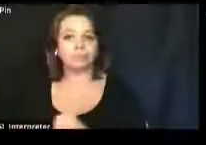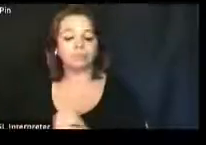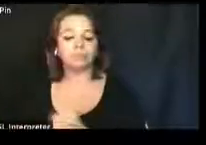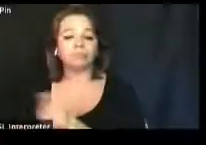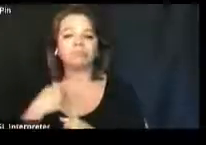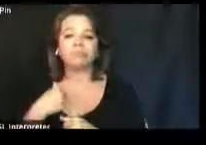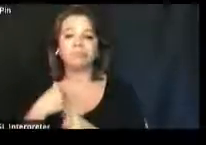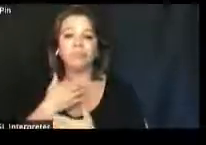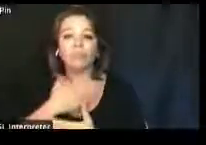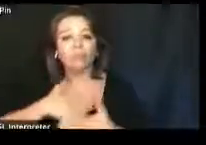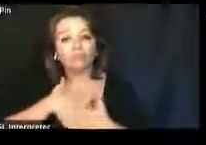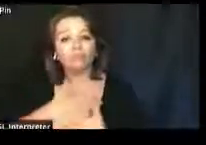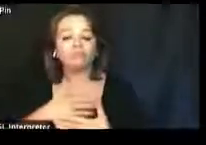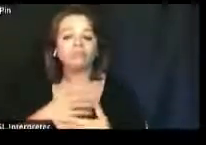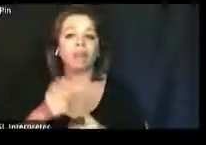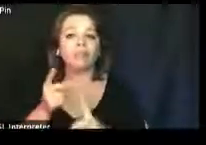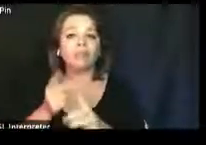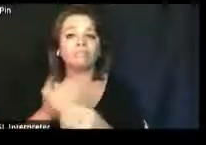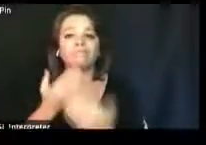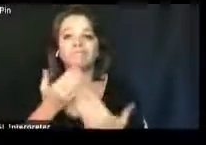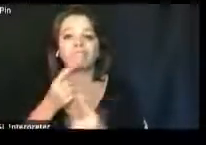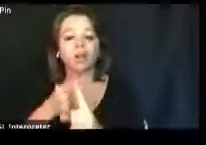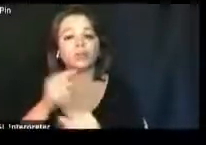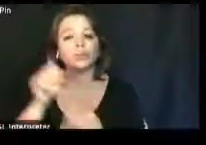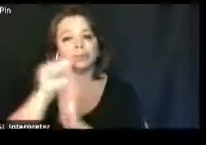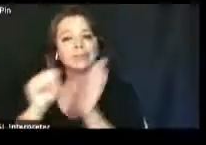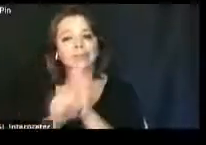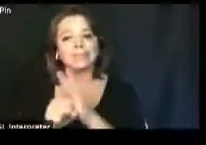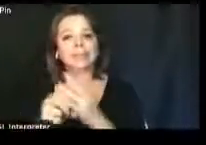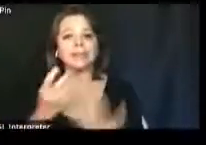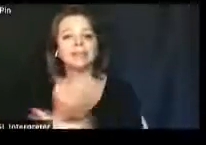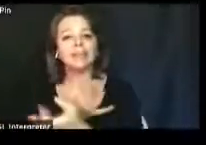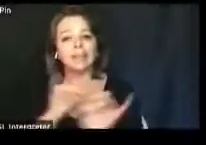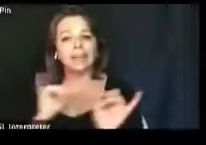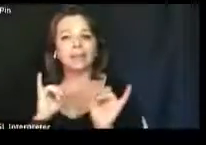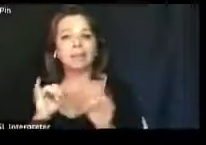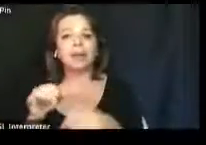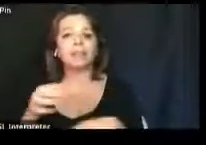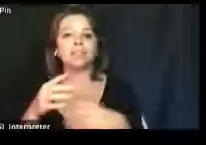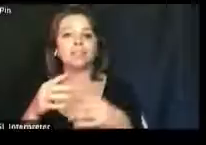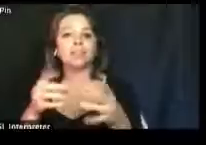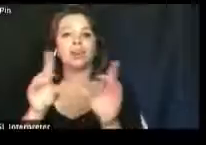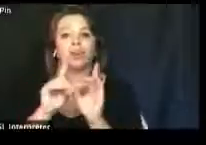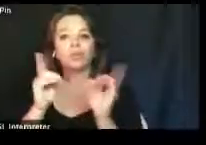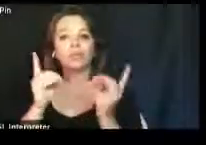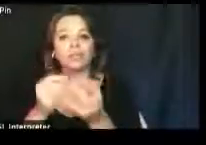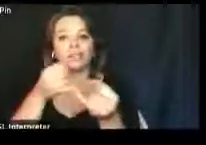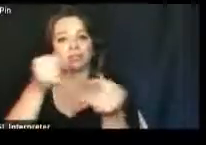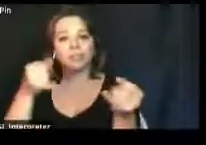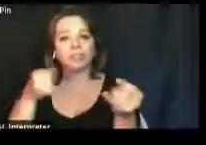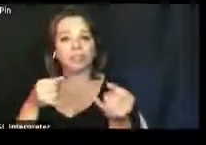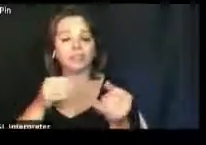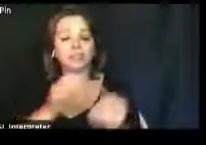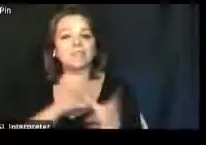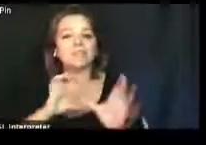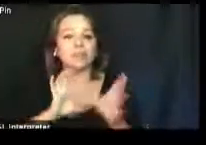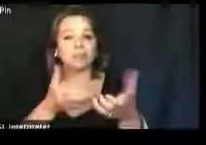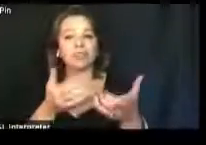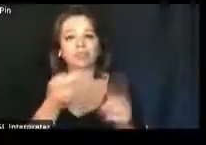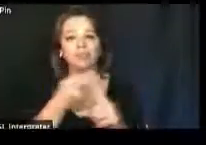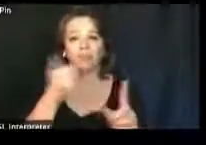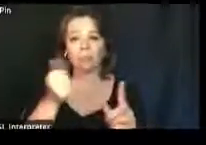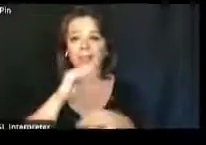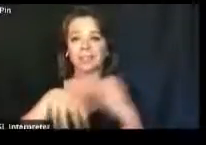grateful to the State Independence Redistricting Commission 10 years ago kept